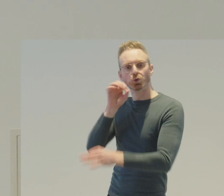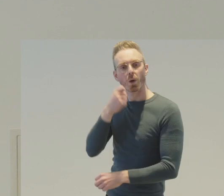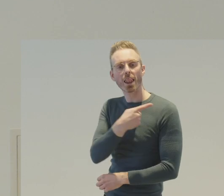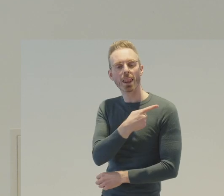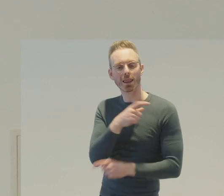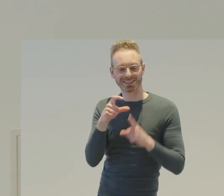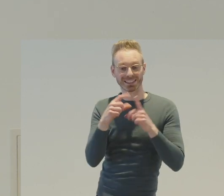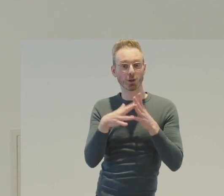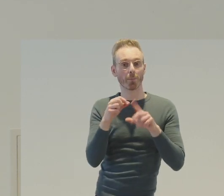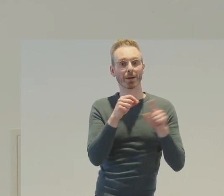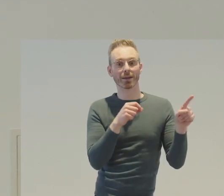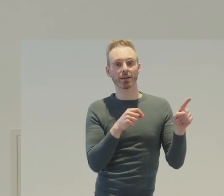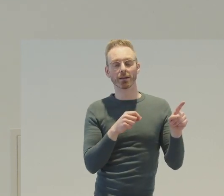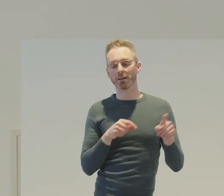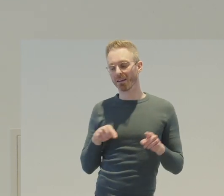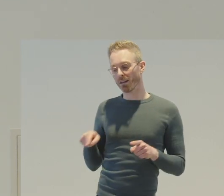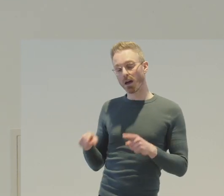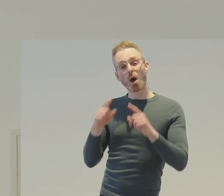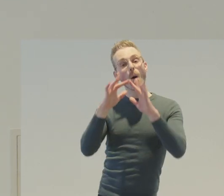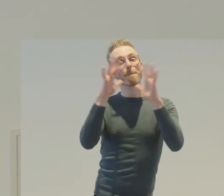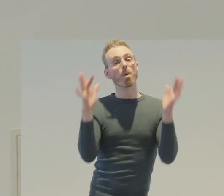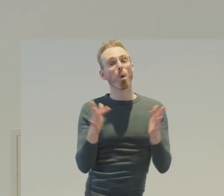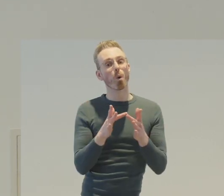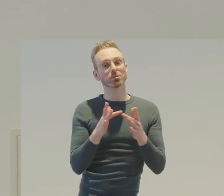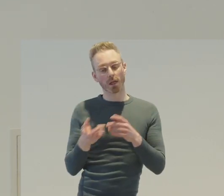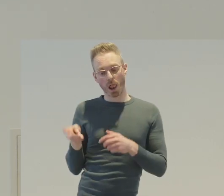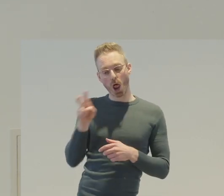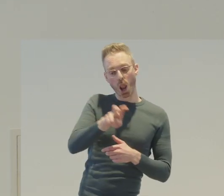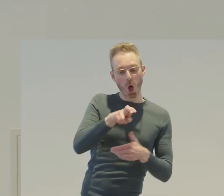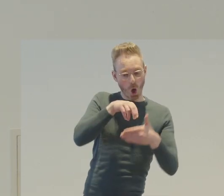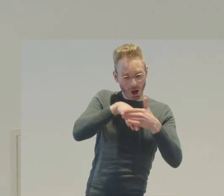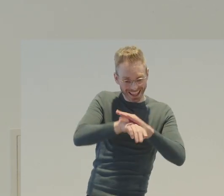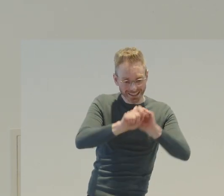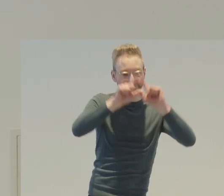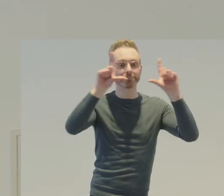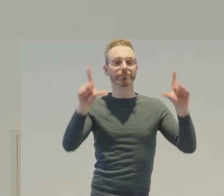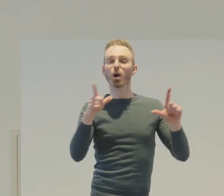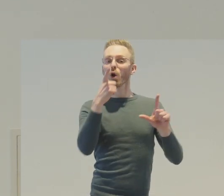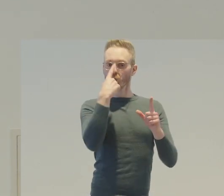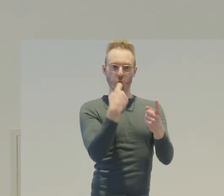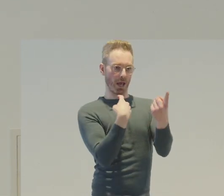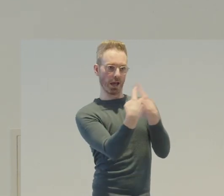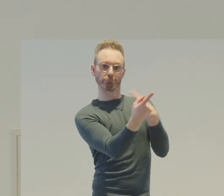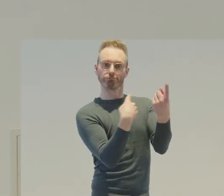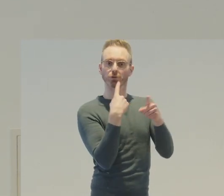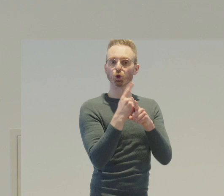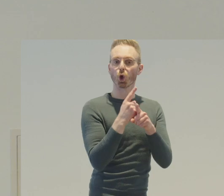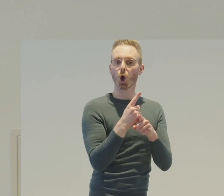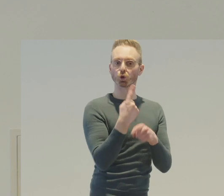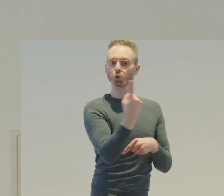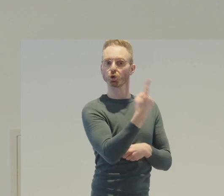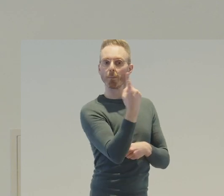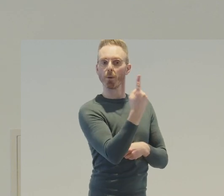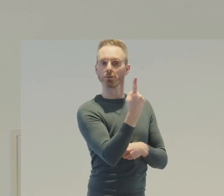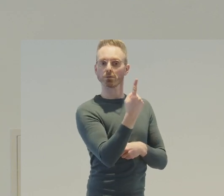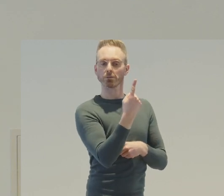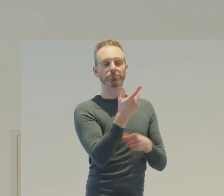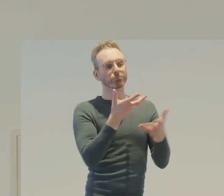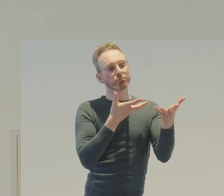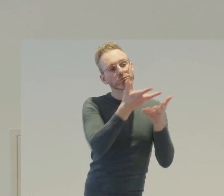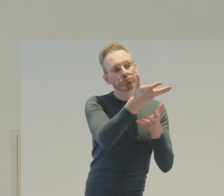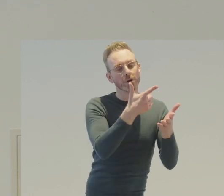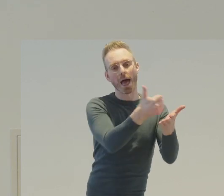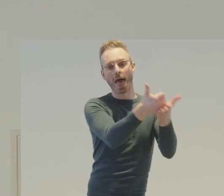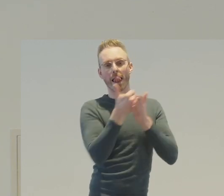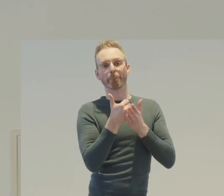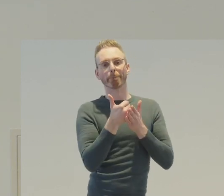you can ask a real human person questions. You can write them in the chat. And actually, I found them quite responsive. They've given us some help before. So if somebody